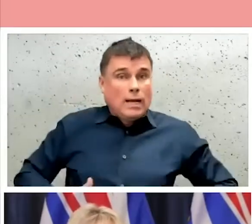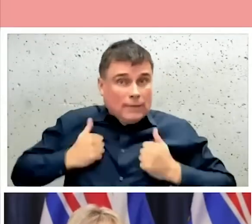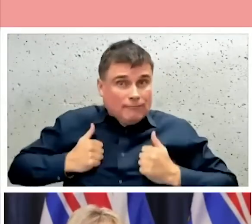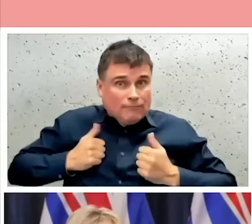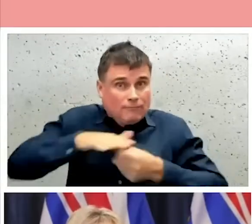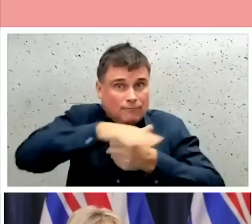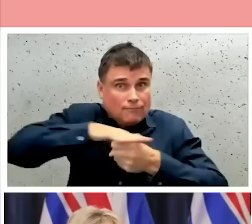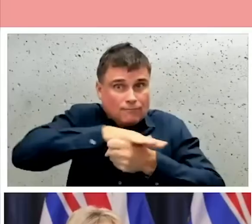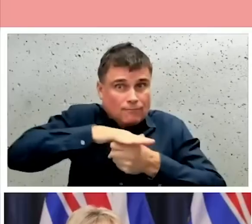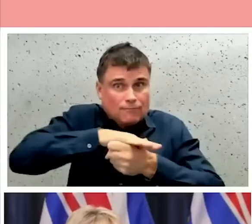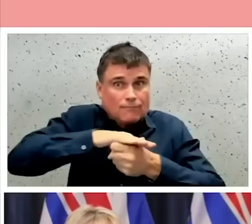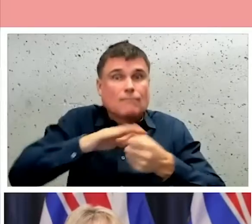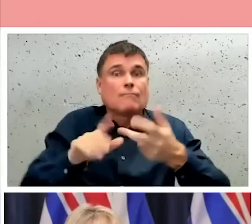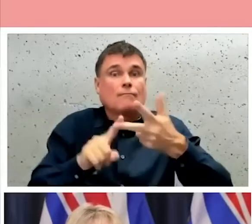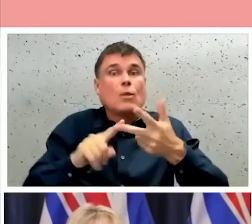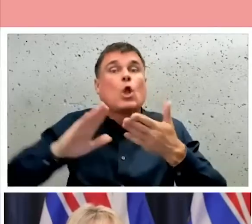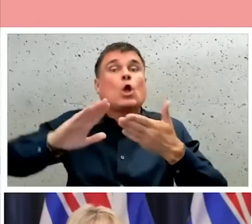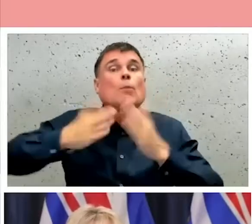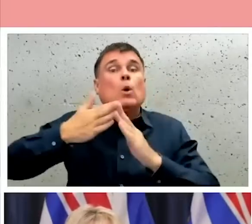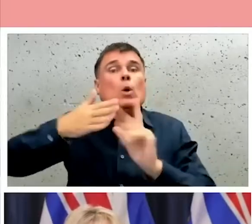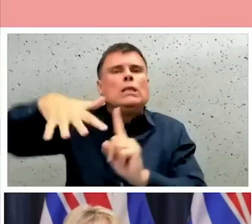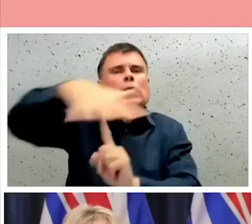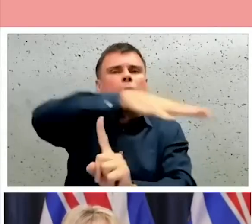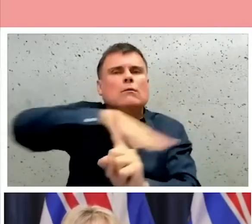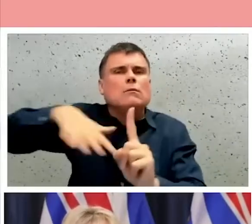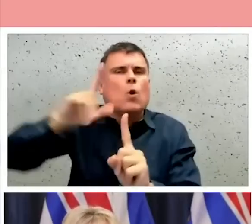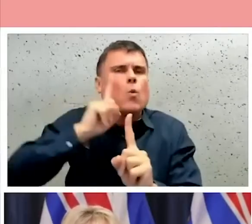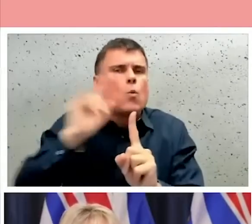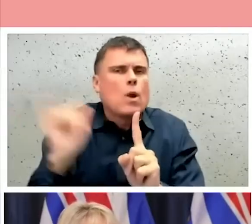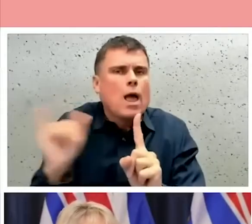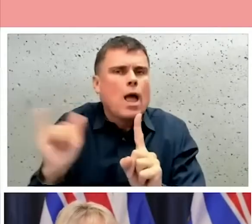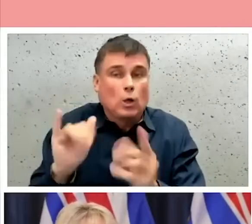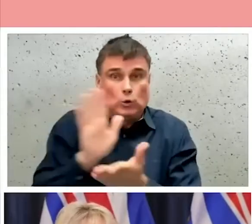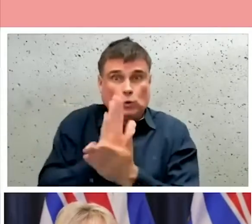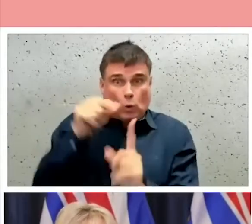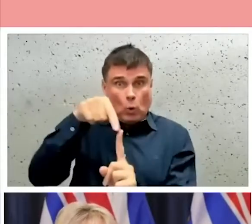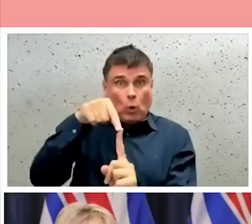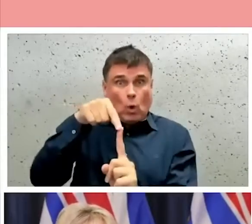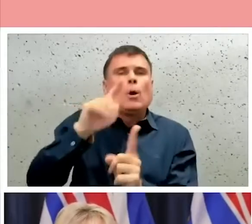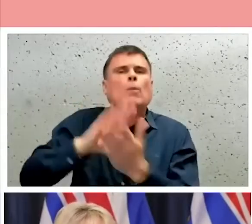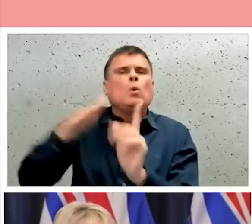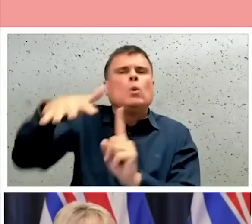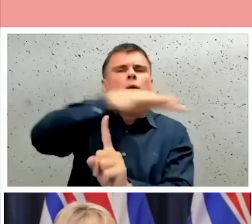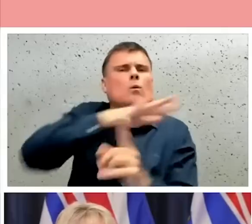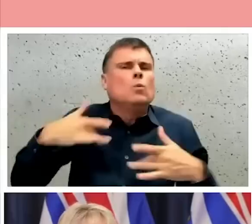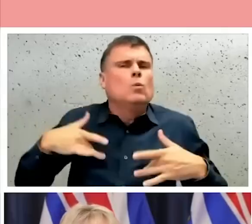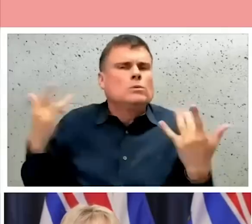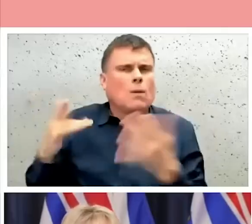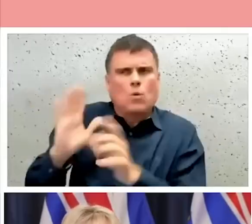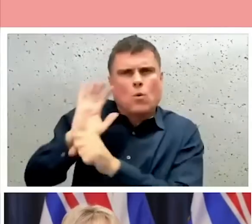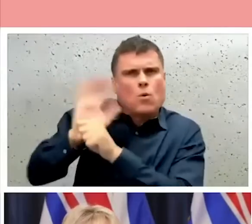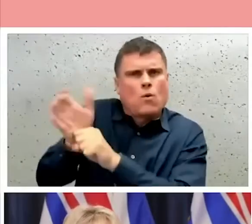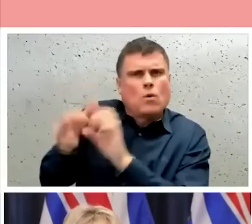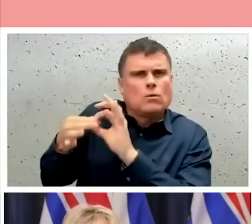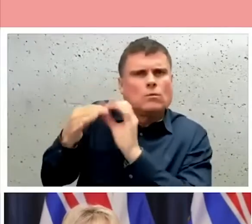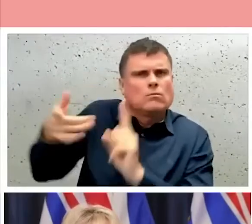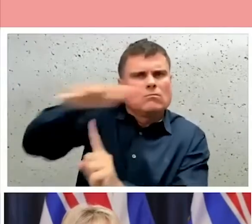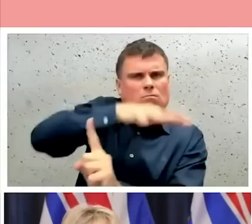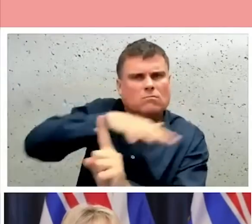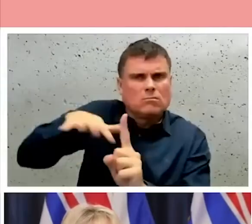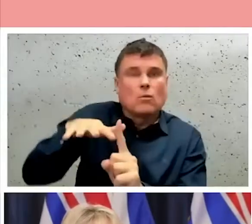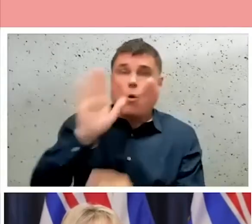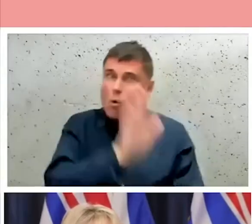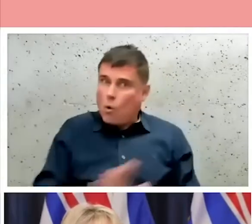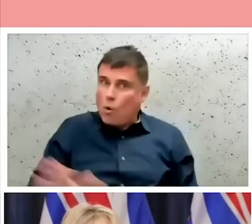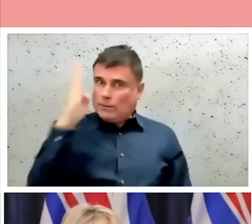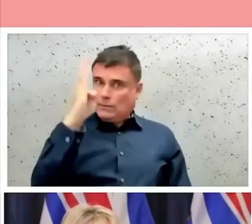in the communities around those schools. And as we can see across BC, we've seen a decrease in young